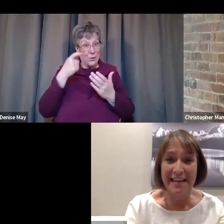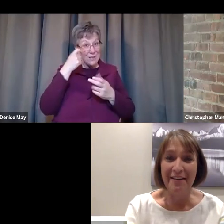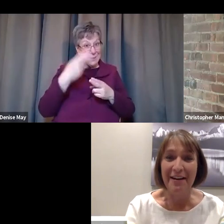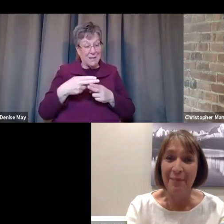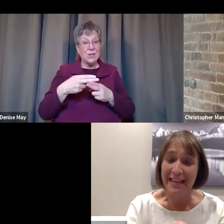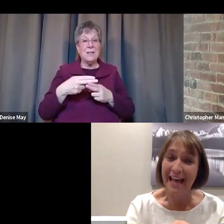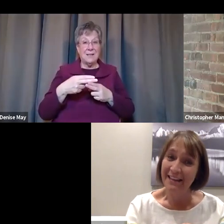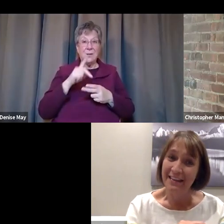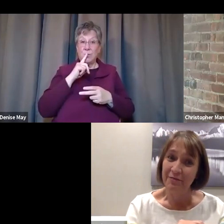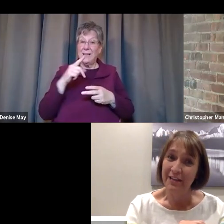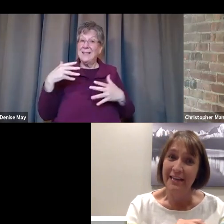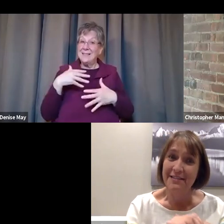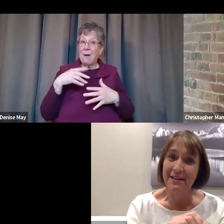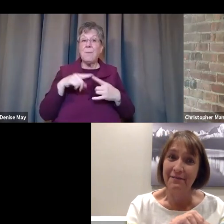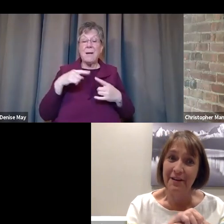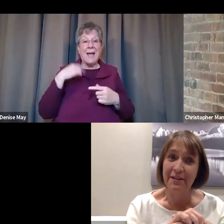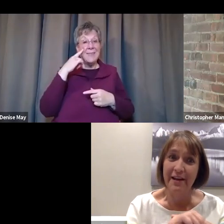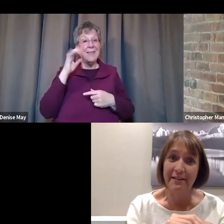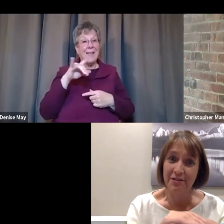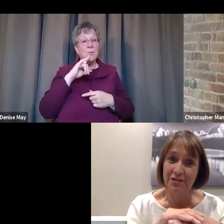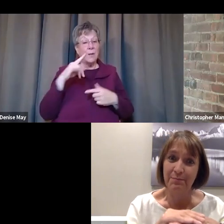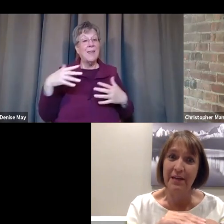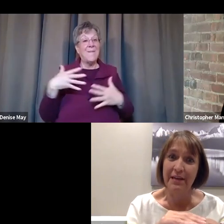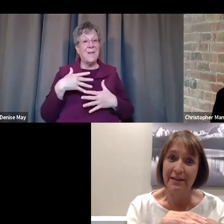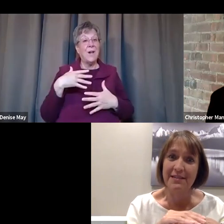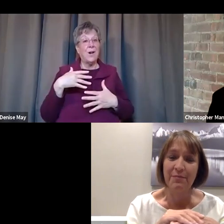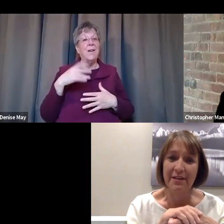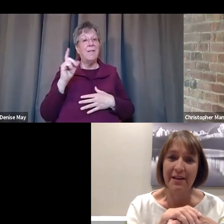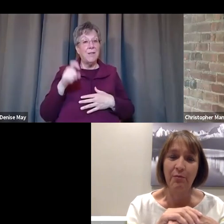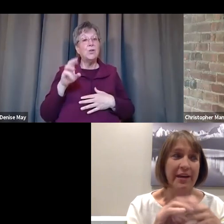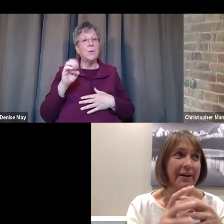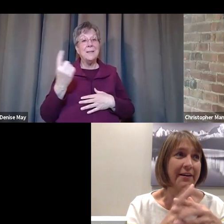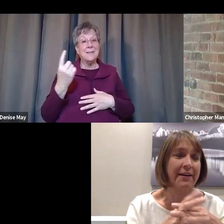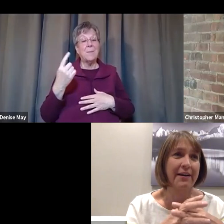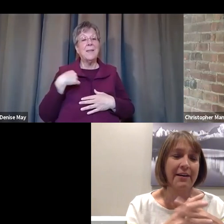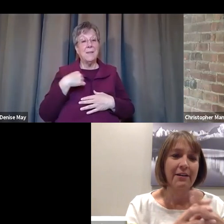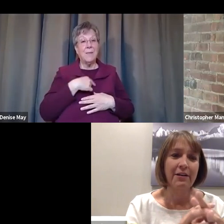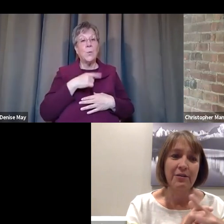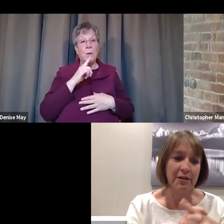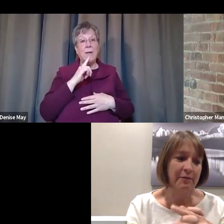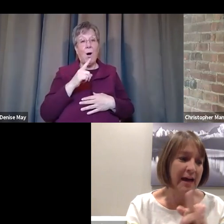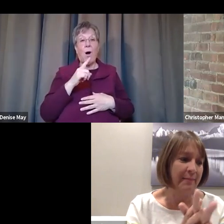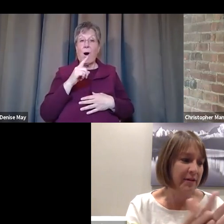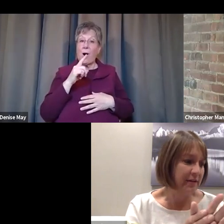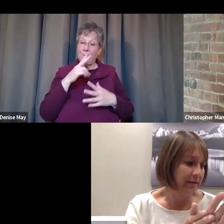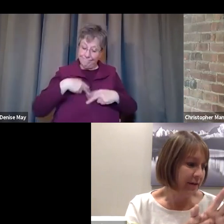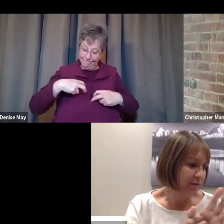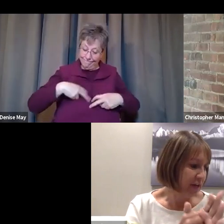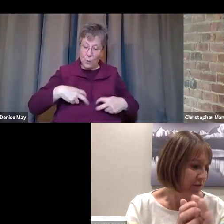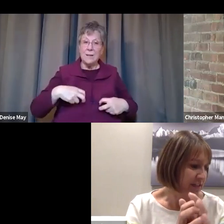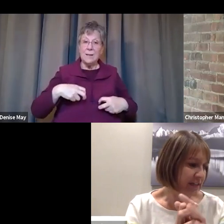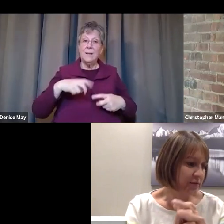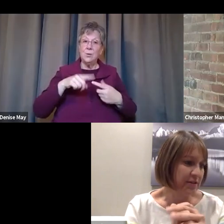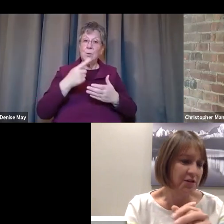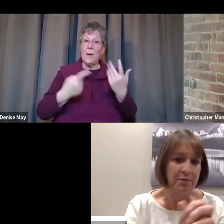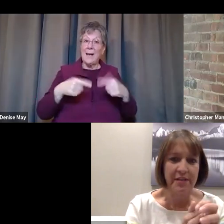super scary, but that I think really is a fear that should be something that we are looking toward. I mean, what happened on